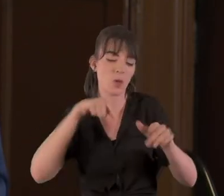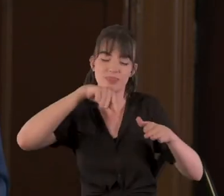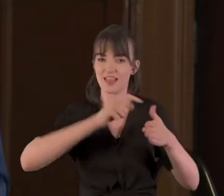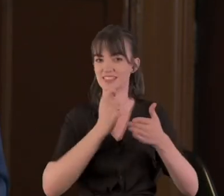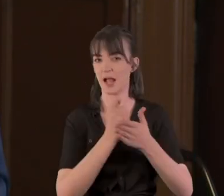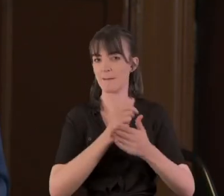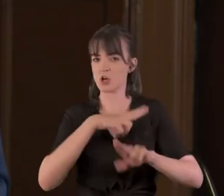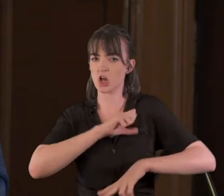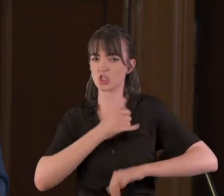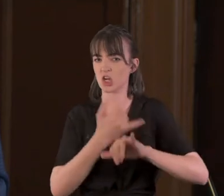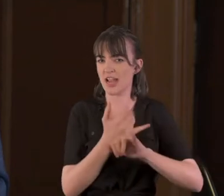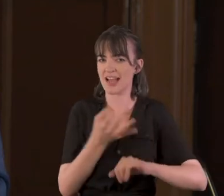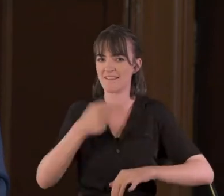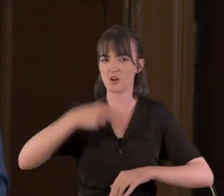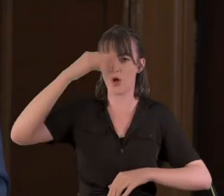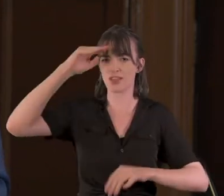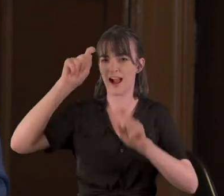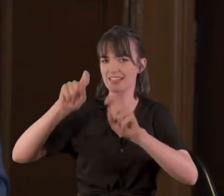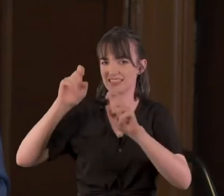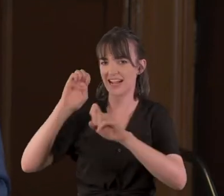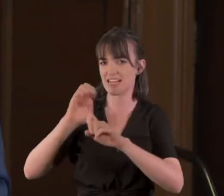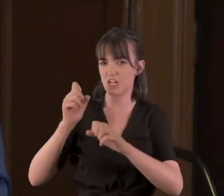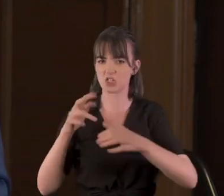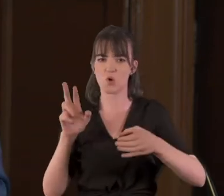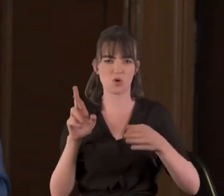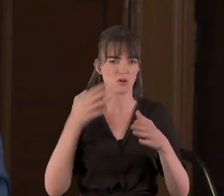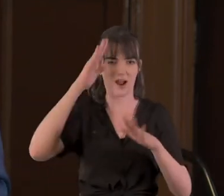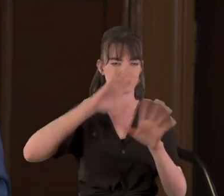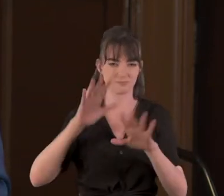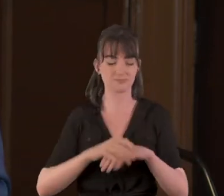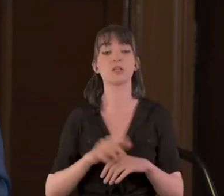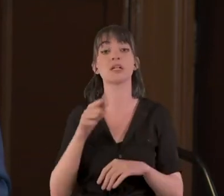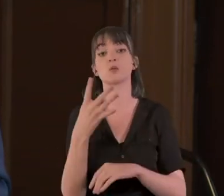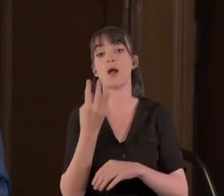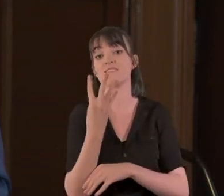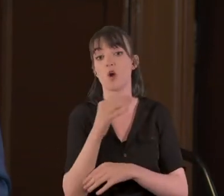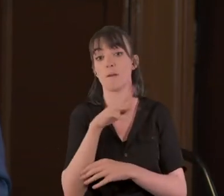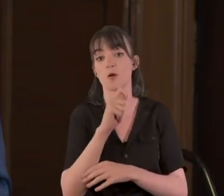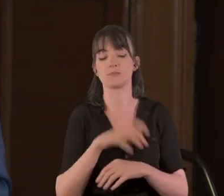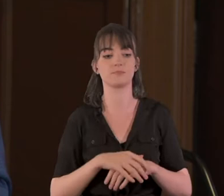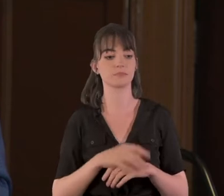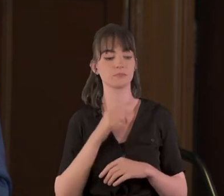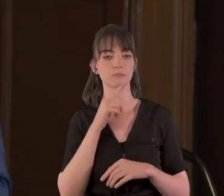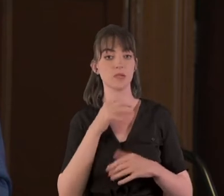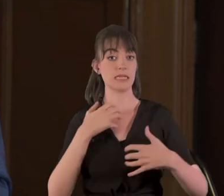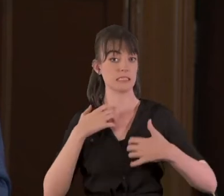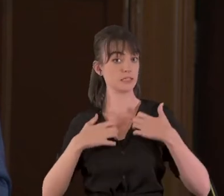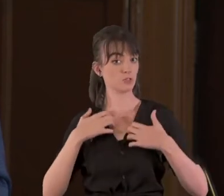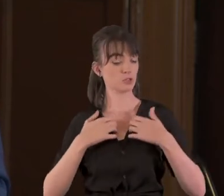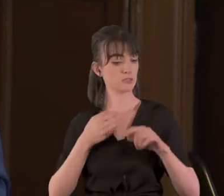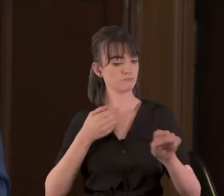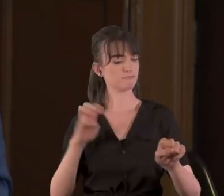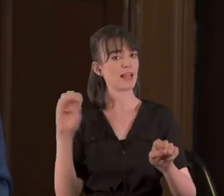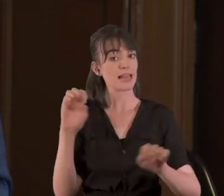all four ports were in the treaty. And of course, that's quite an important point, that Britain doesn't end up with no ports in Ireland. It keeps a port in